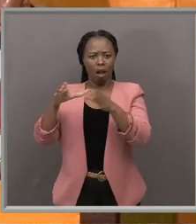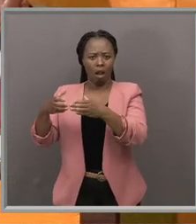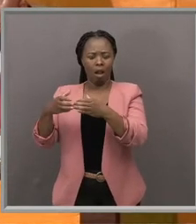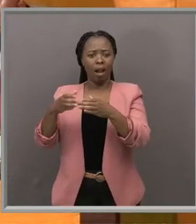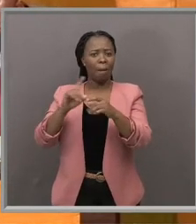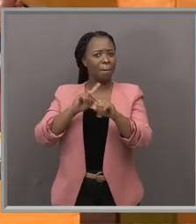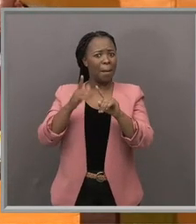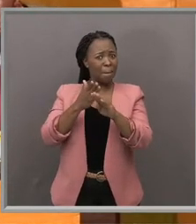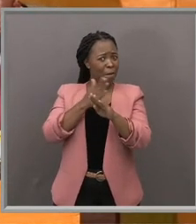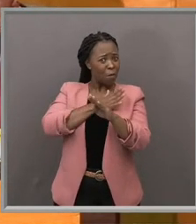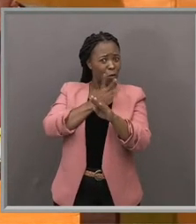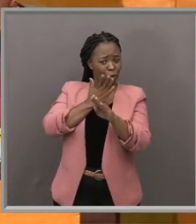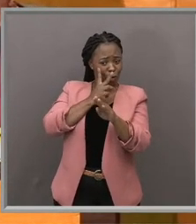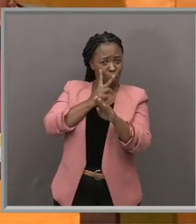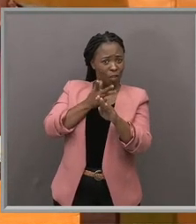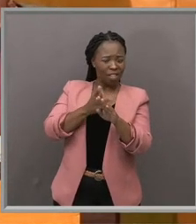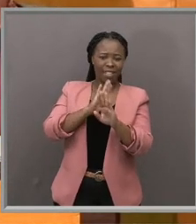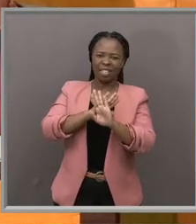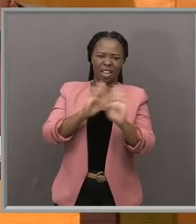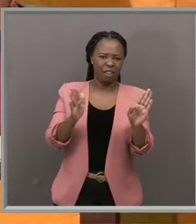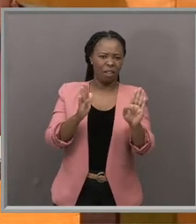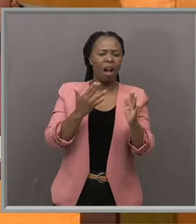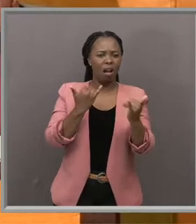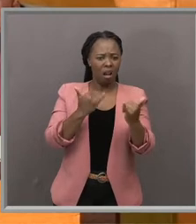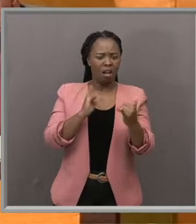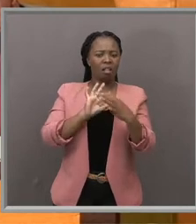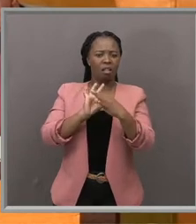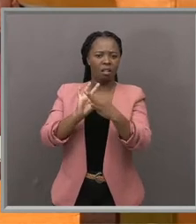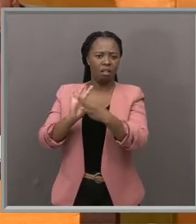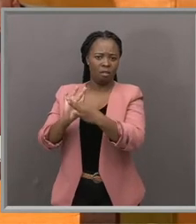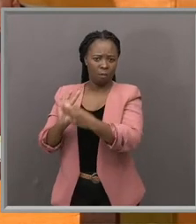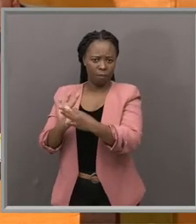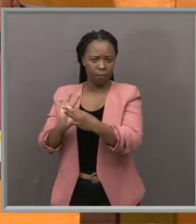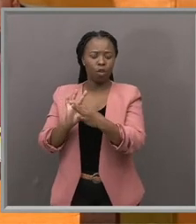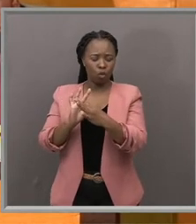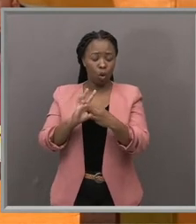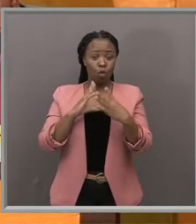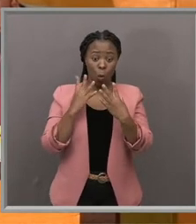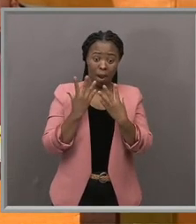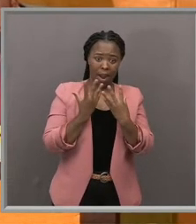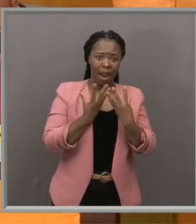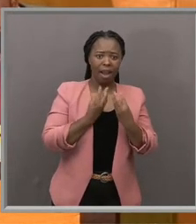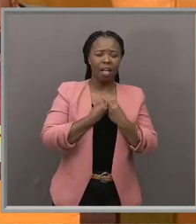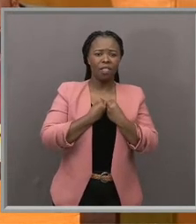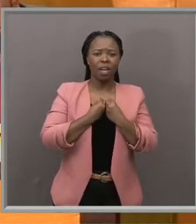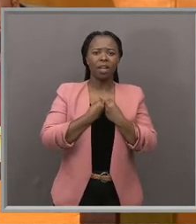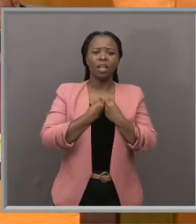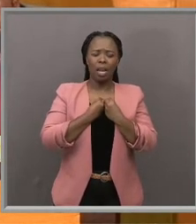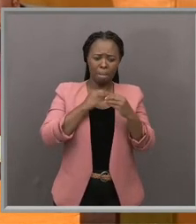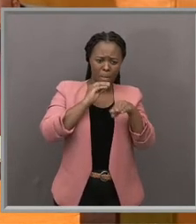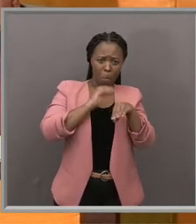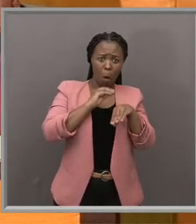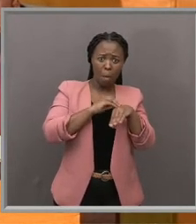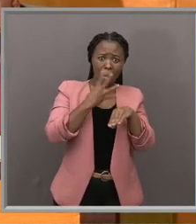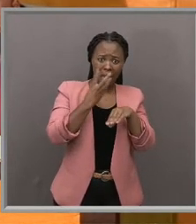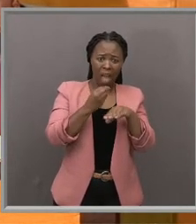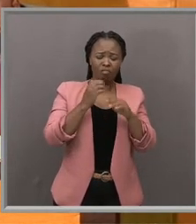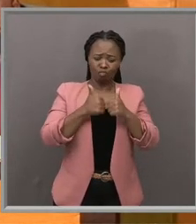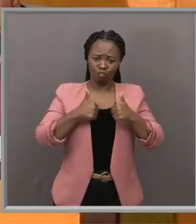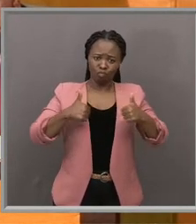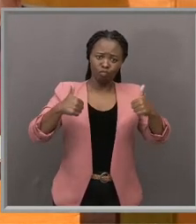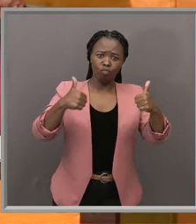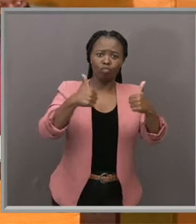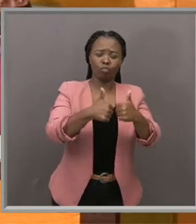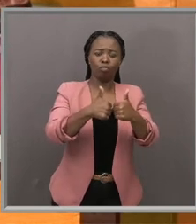seen before. We also dealt with teething problems together when we faced different problems, including the shortage